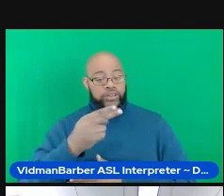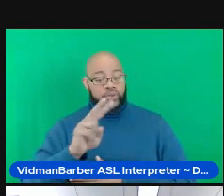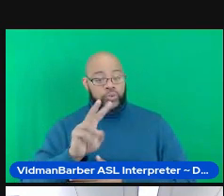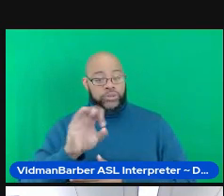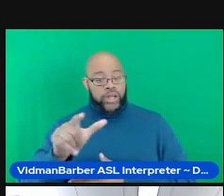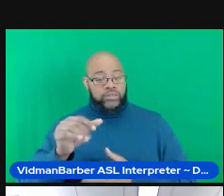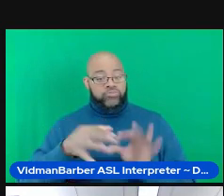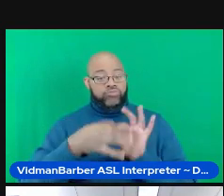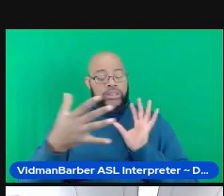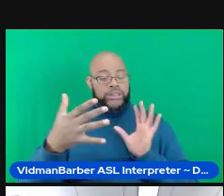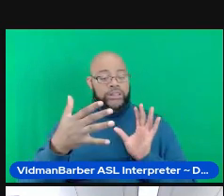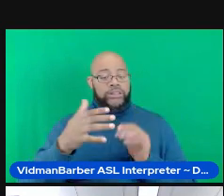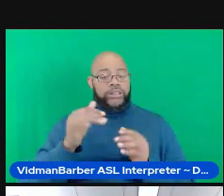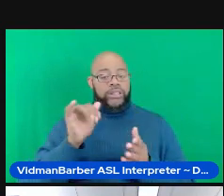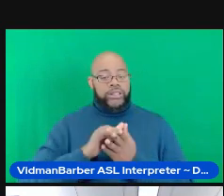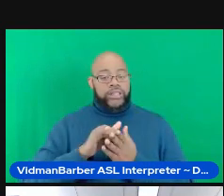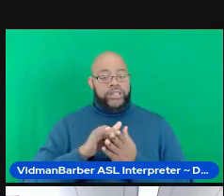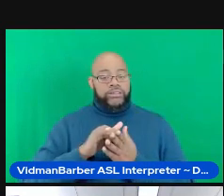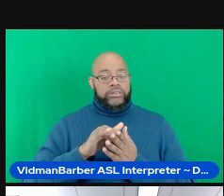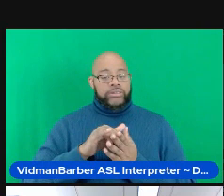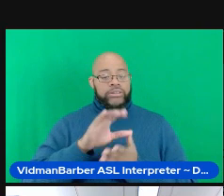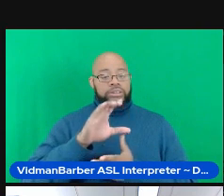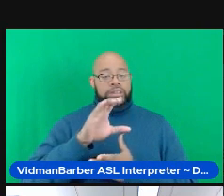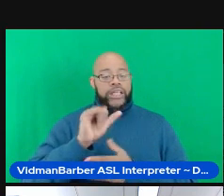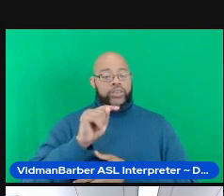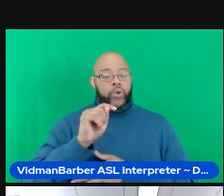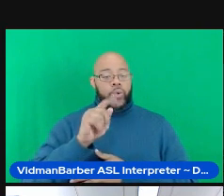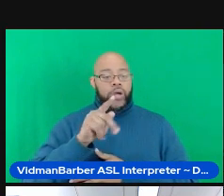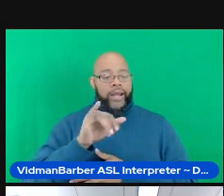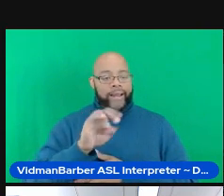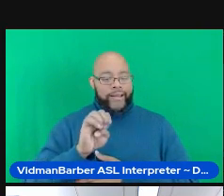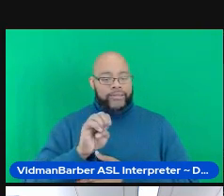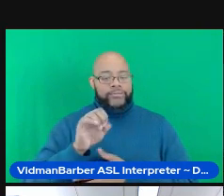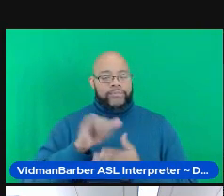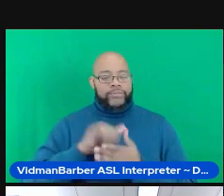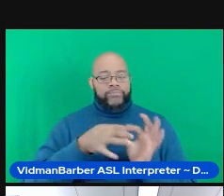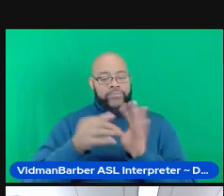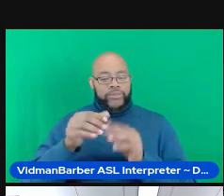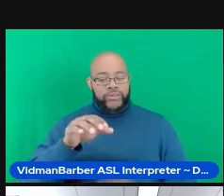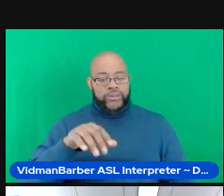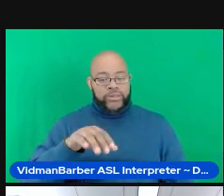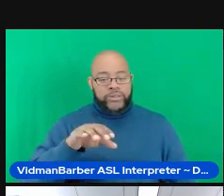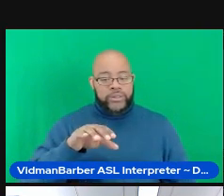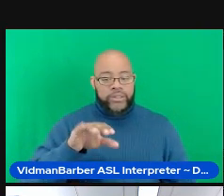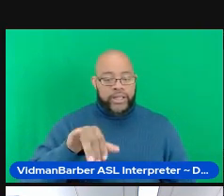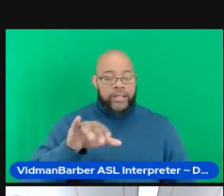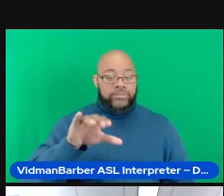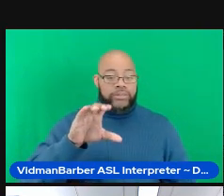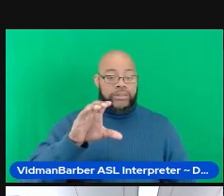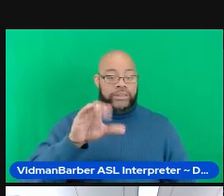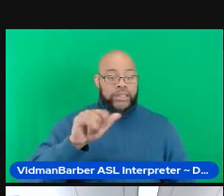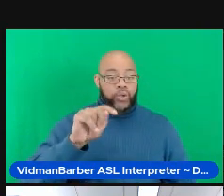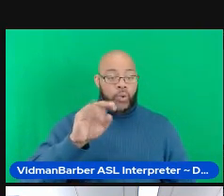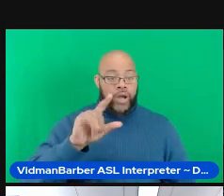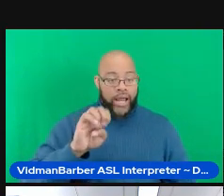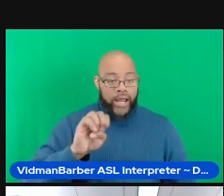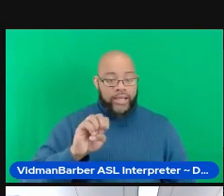a signature cytokines, which is interleukin 4 and interleukin 13. These cytokines